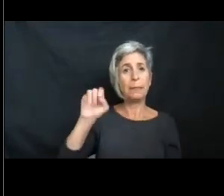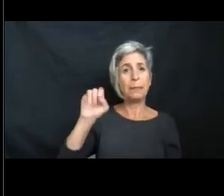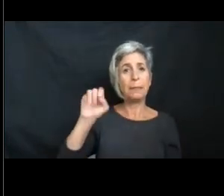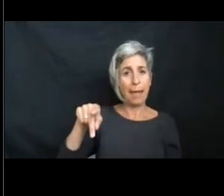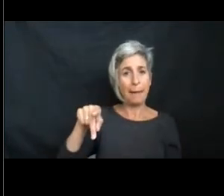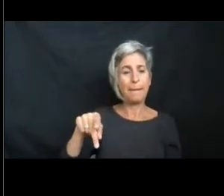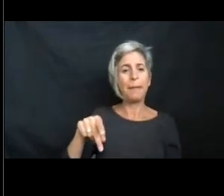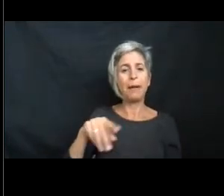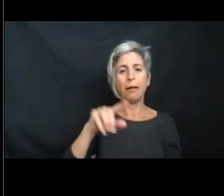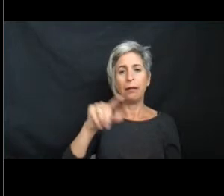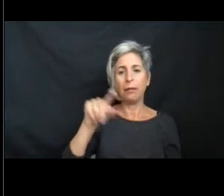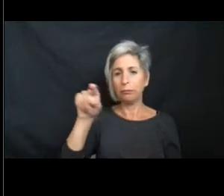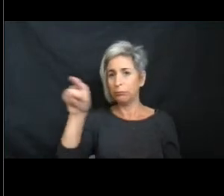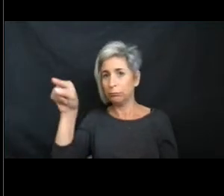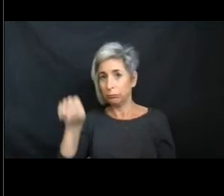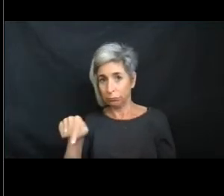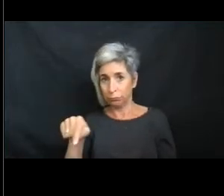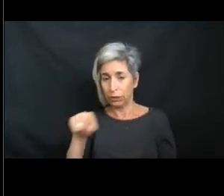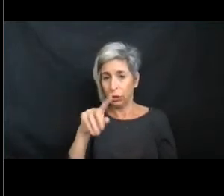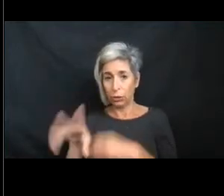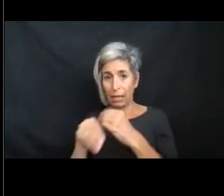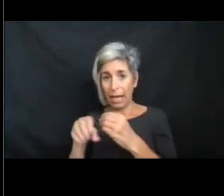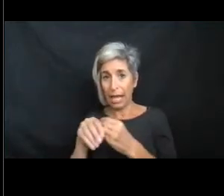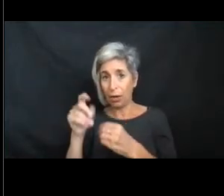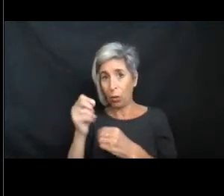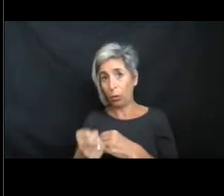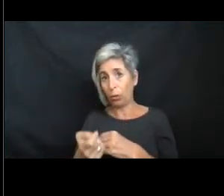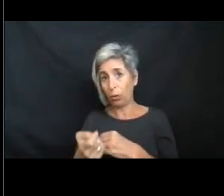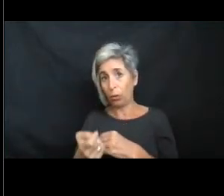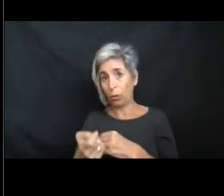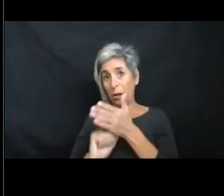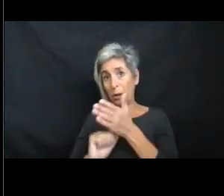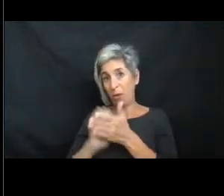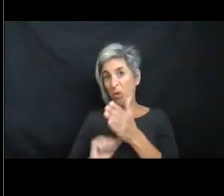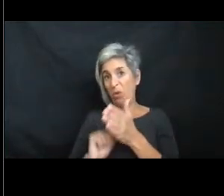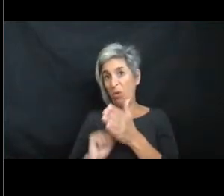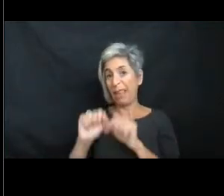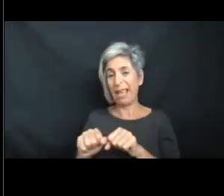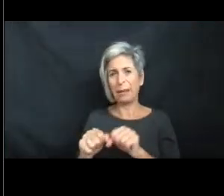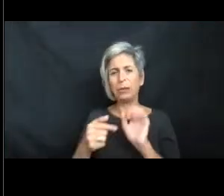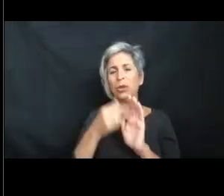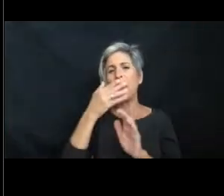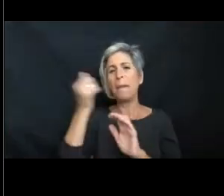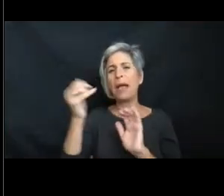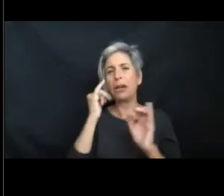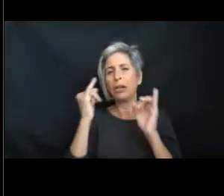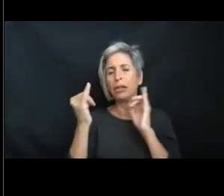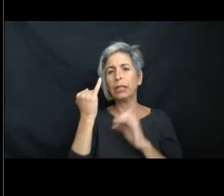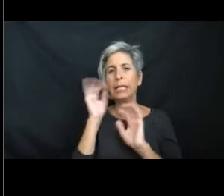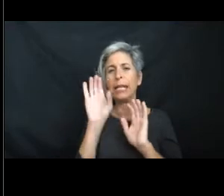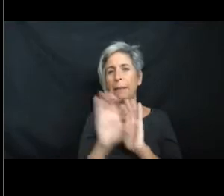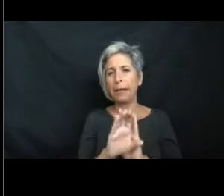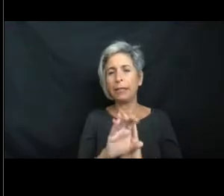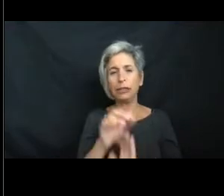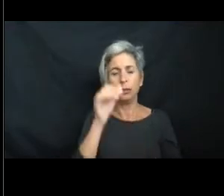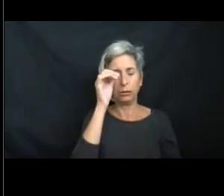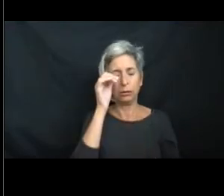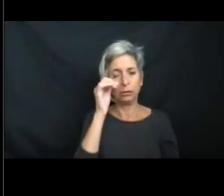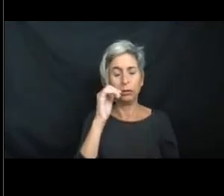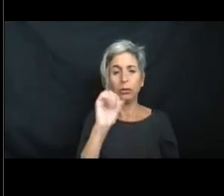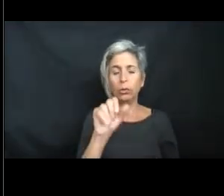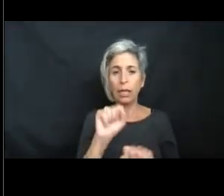then there's some different layers that you can add or remove. So let me get a better image of that here. So you can